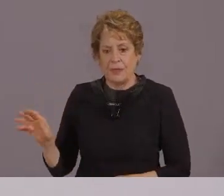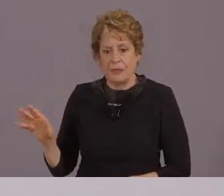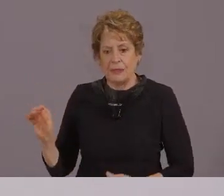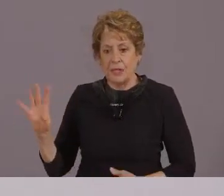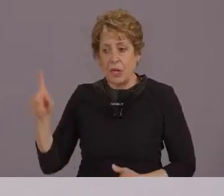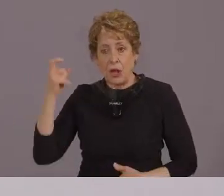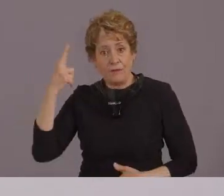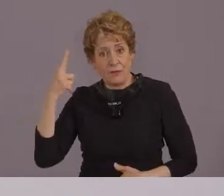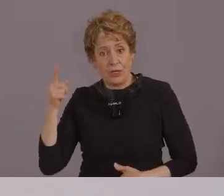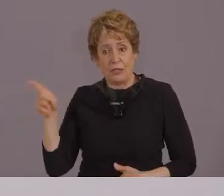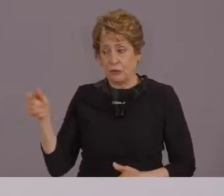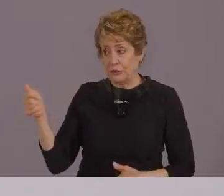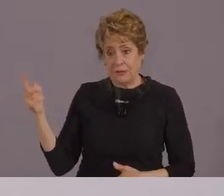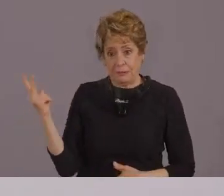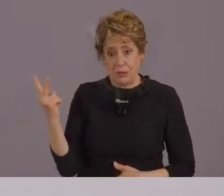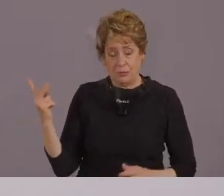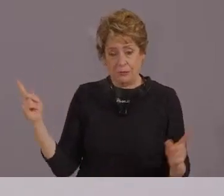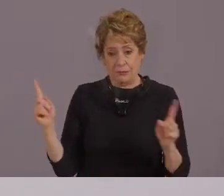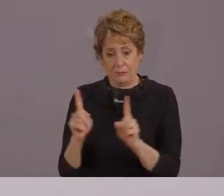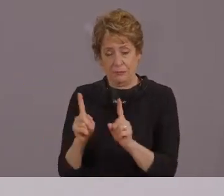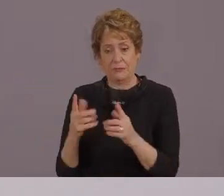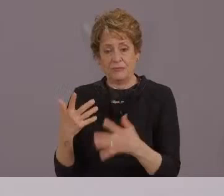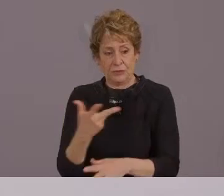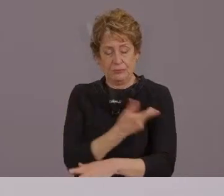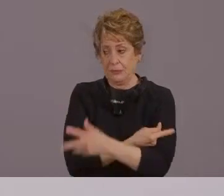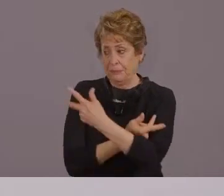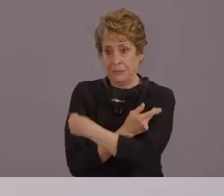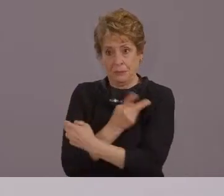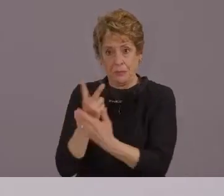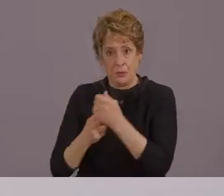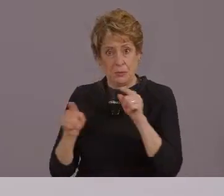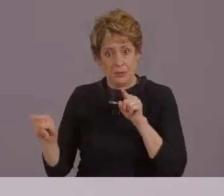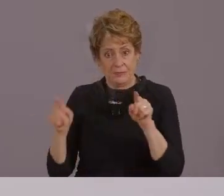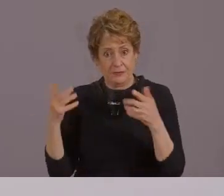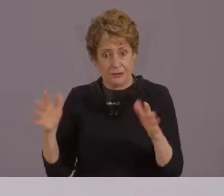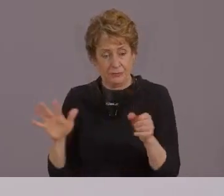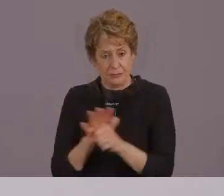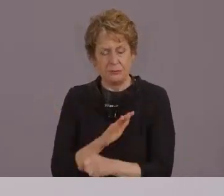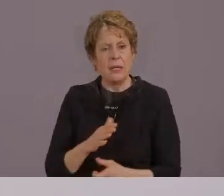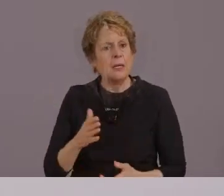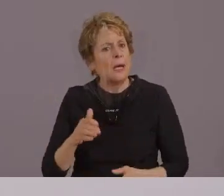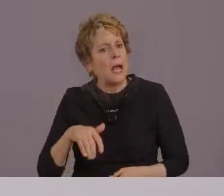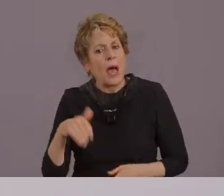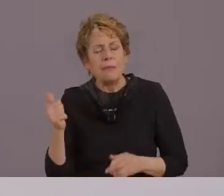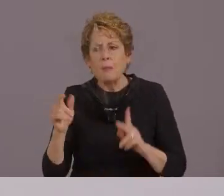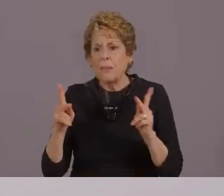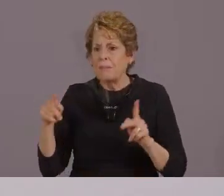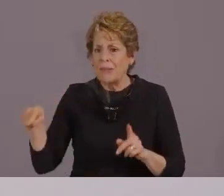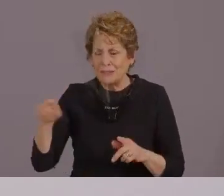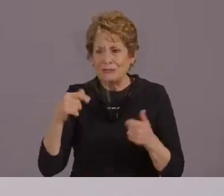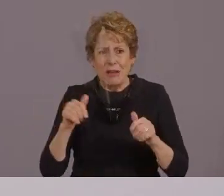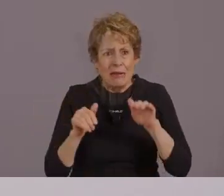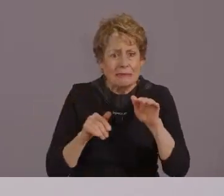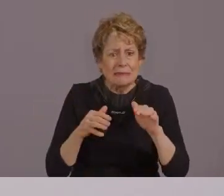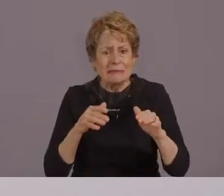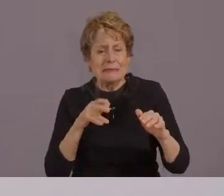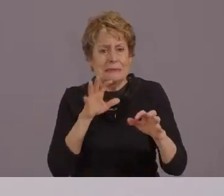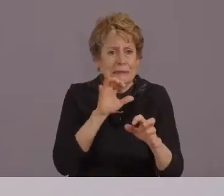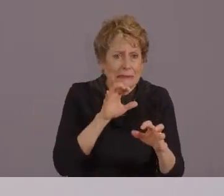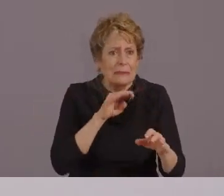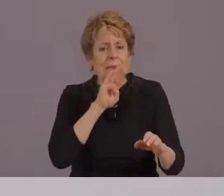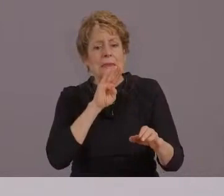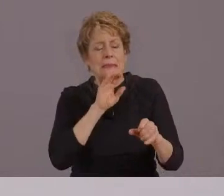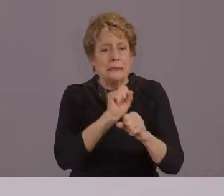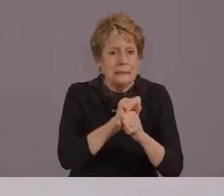are still trying to get appointments. They're, you know, rushing at 8 a.m., 11 a.m. to get one of those appointments. So was